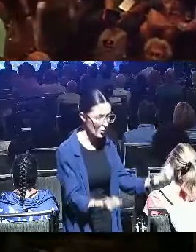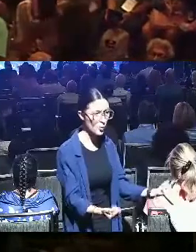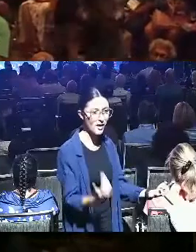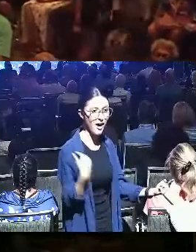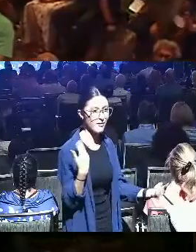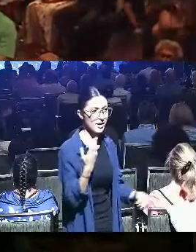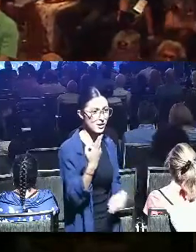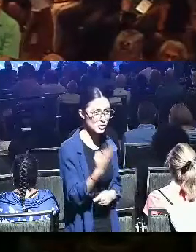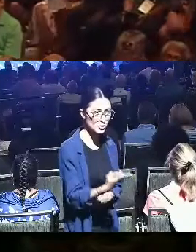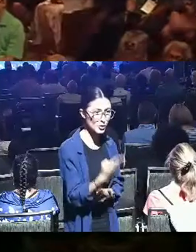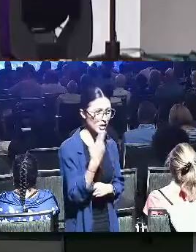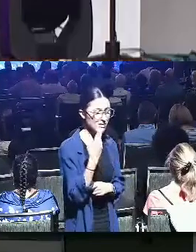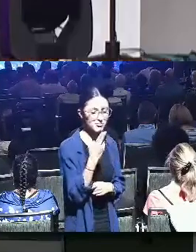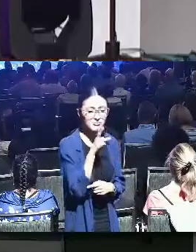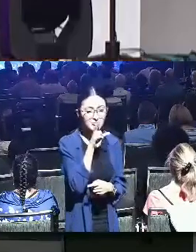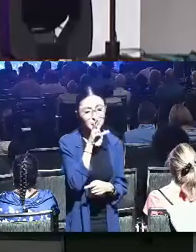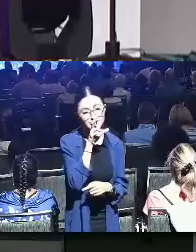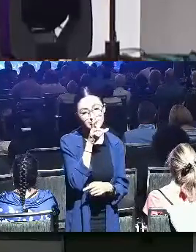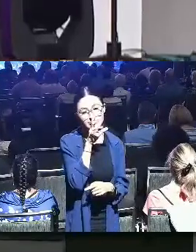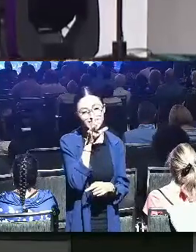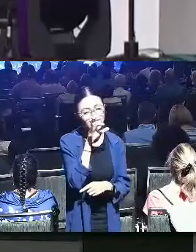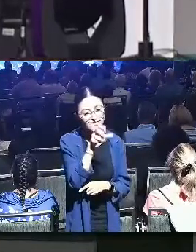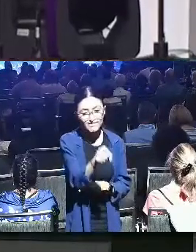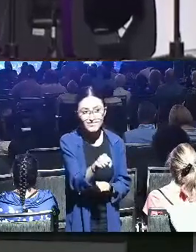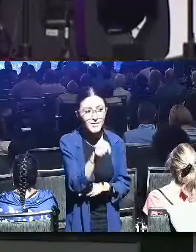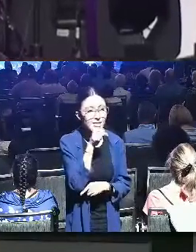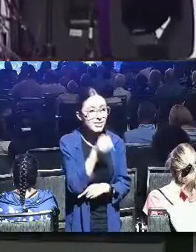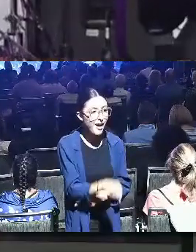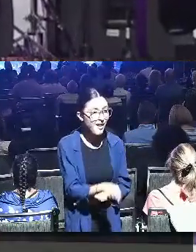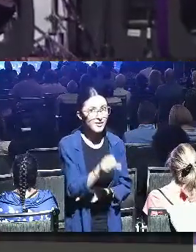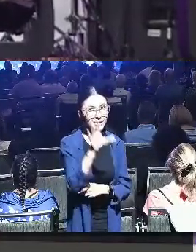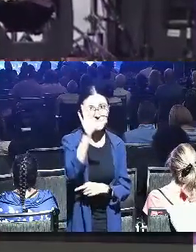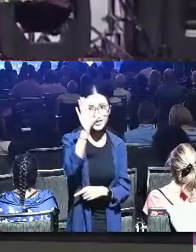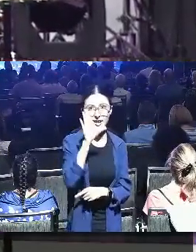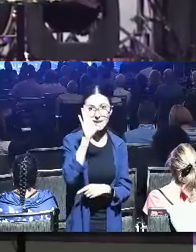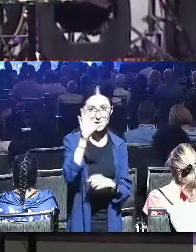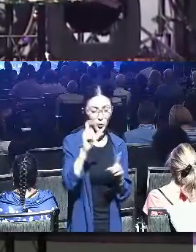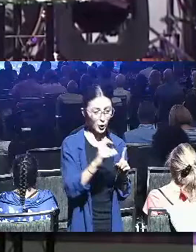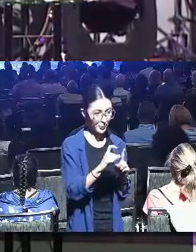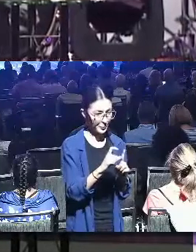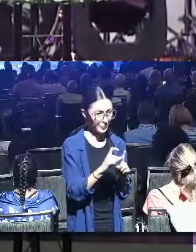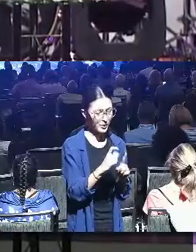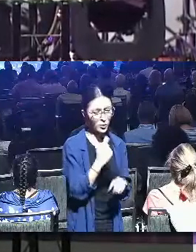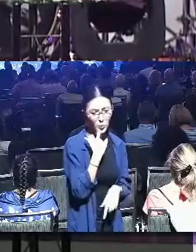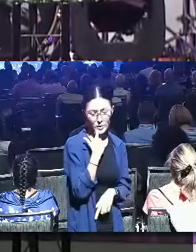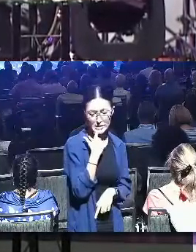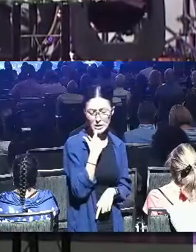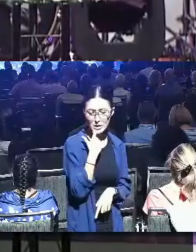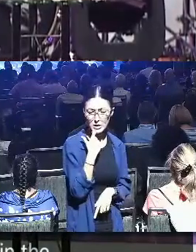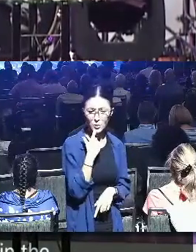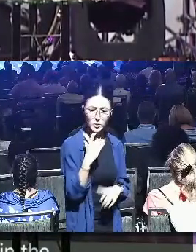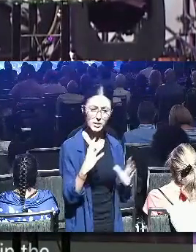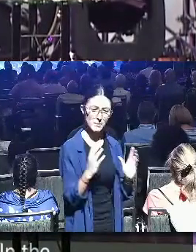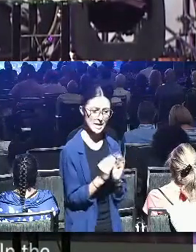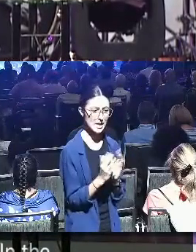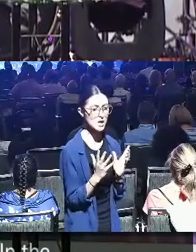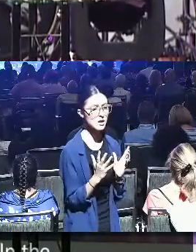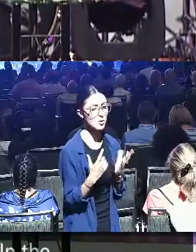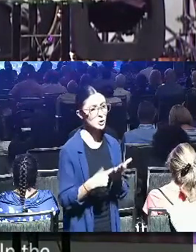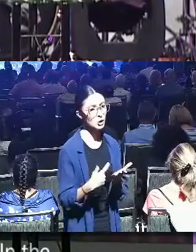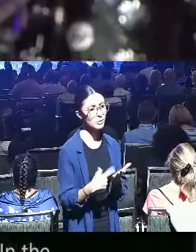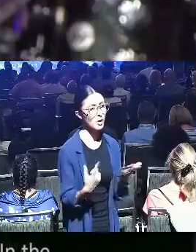God's Word. We had a meeting the other day among the Chicago leadership, and the meeting was, do people still have quiet